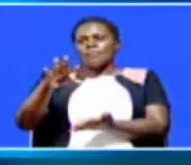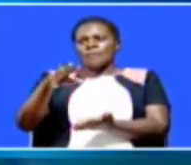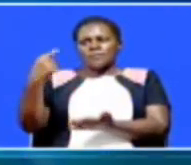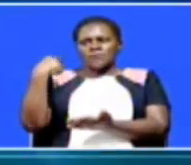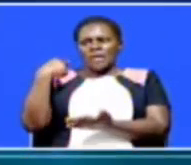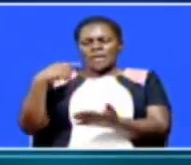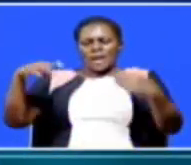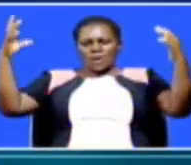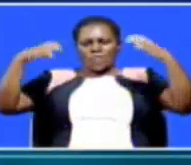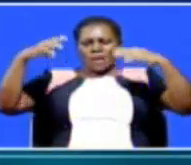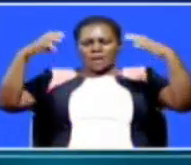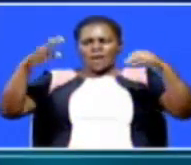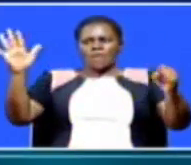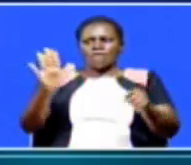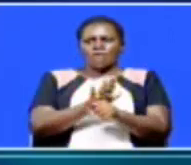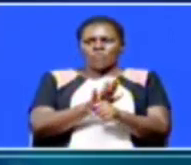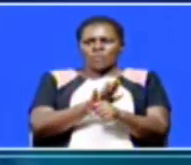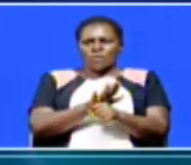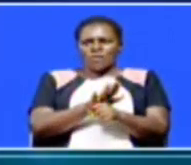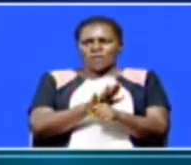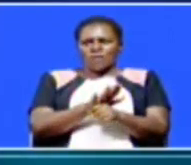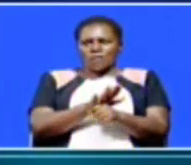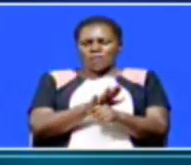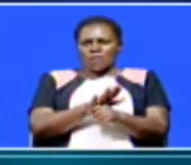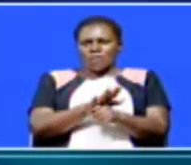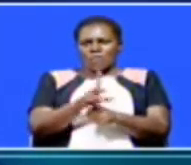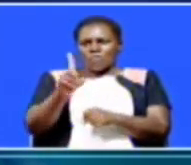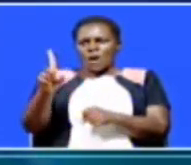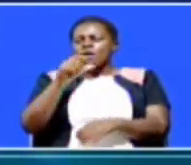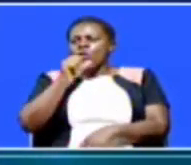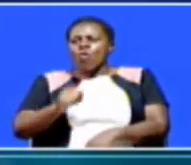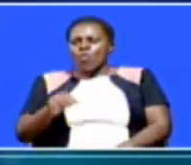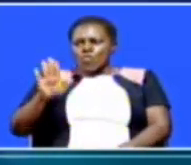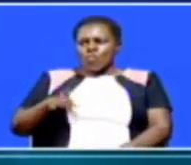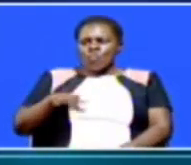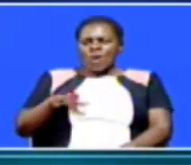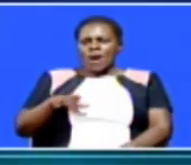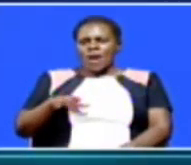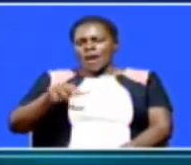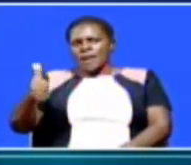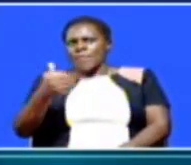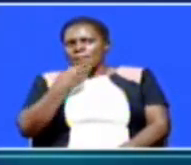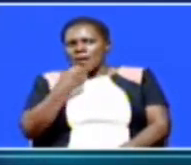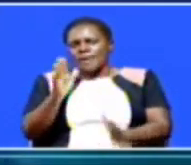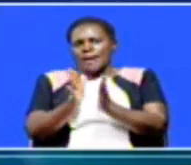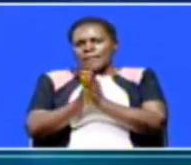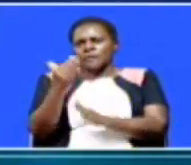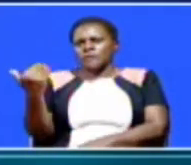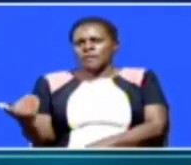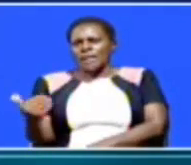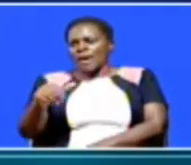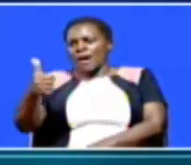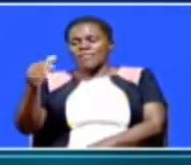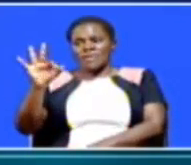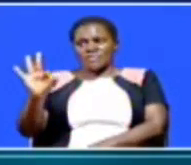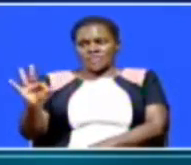hit Mungo area of Elgeyo Marakwet County. One is an elderly woman, a middle-aged man, and a child. Three